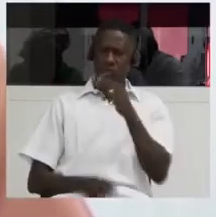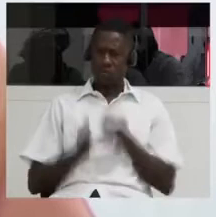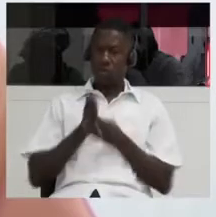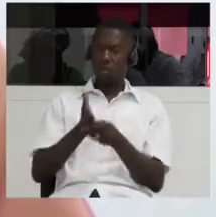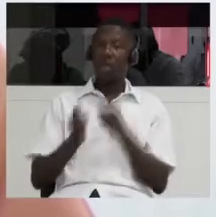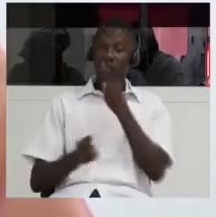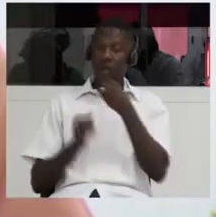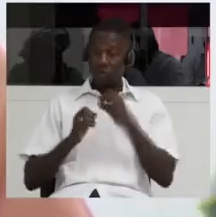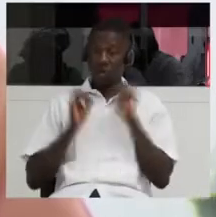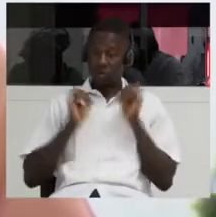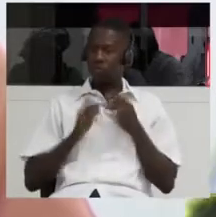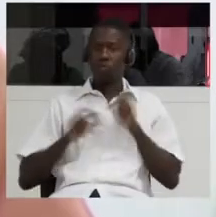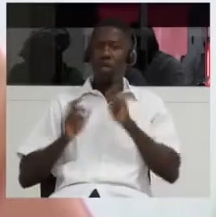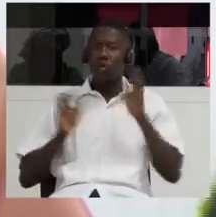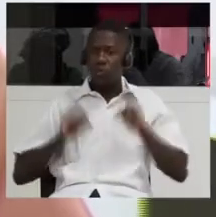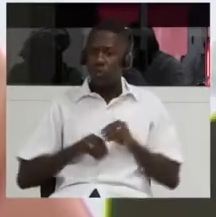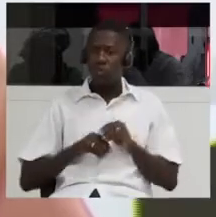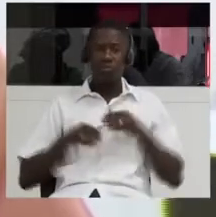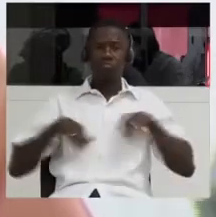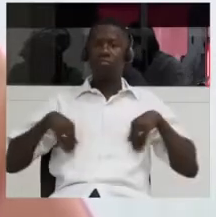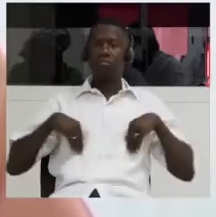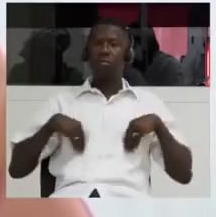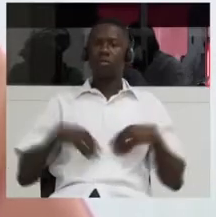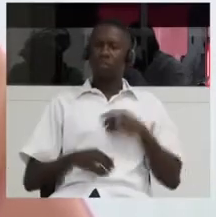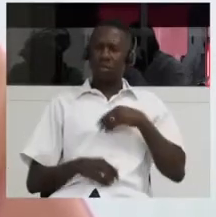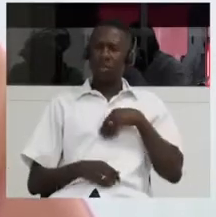So I just took my machine gun, start moving.